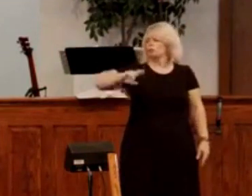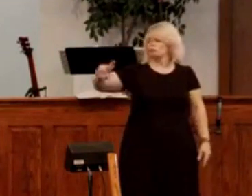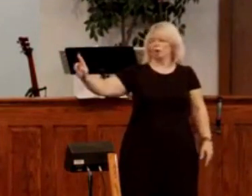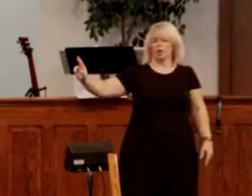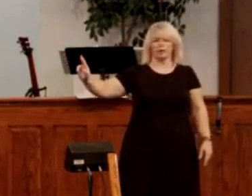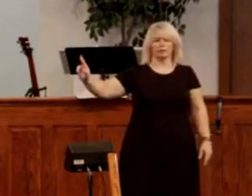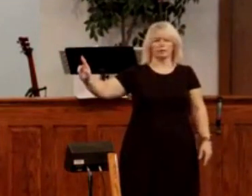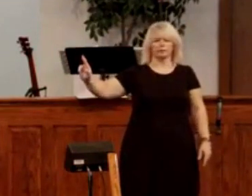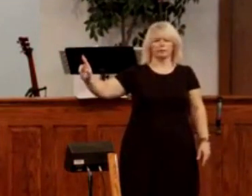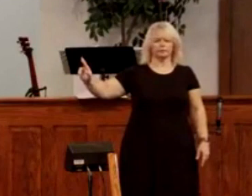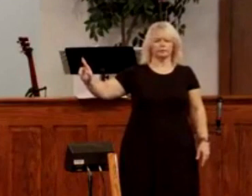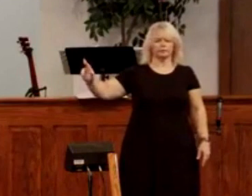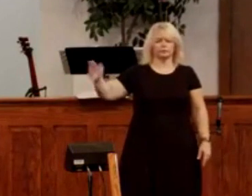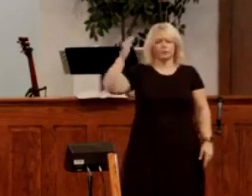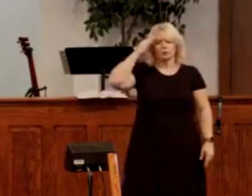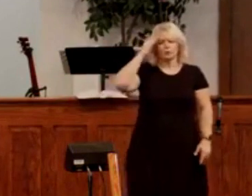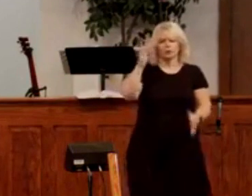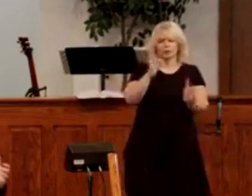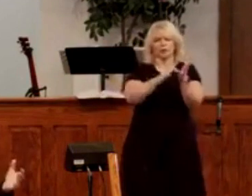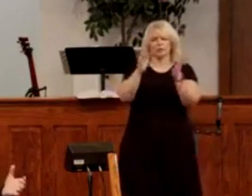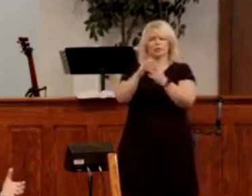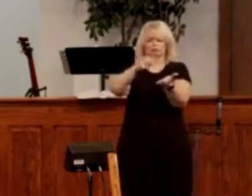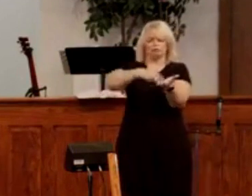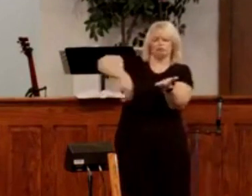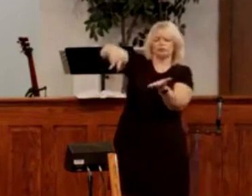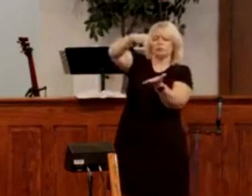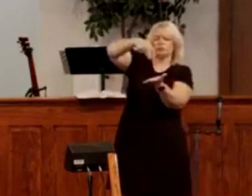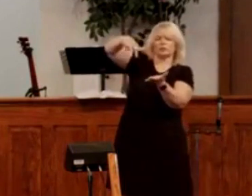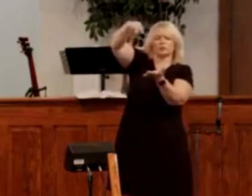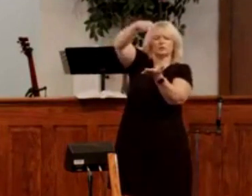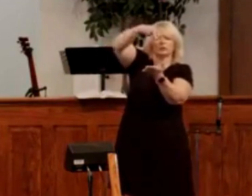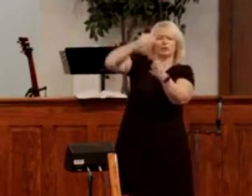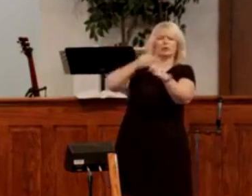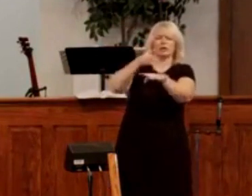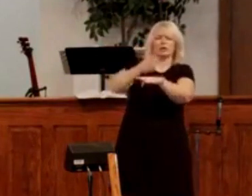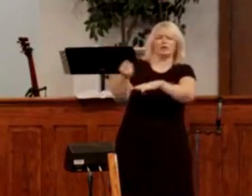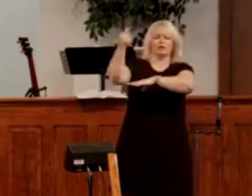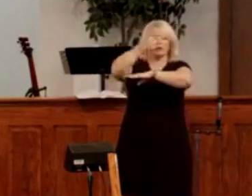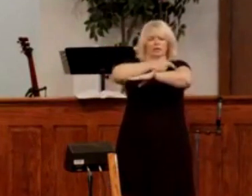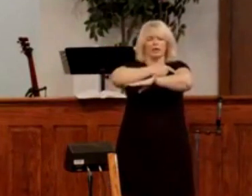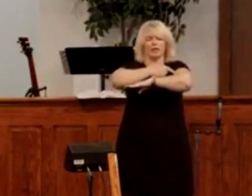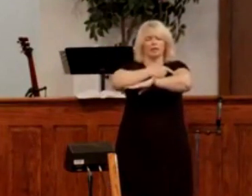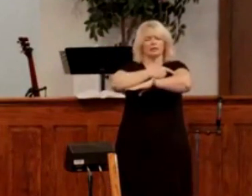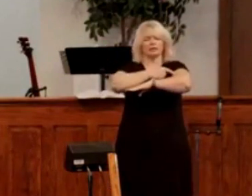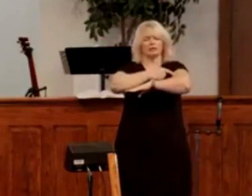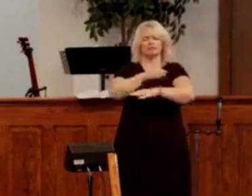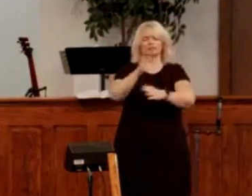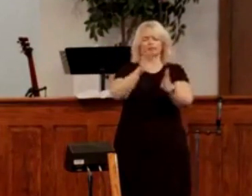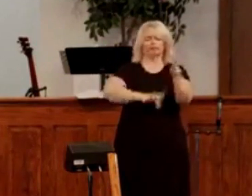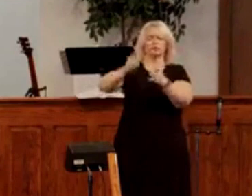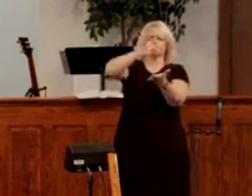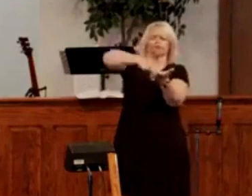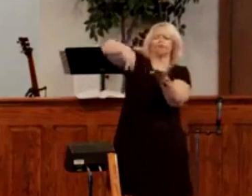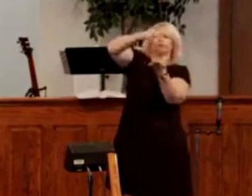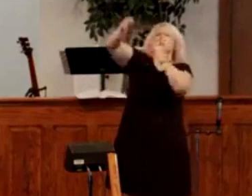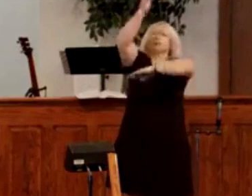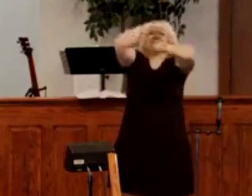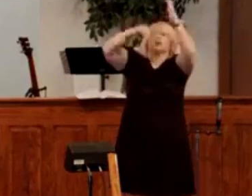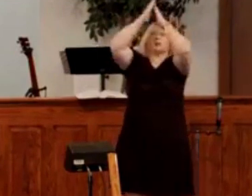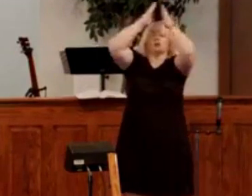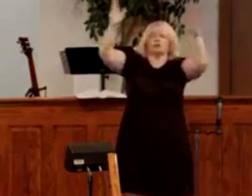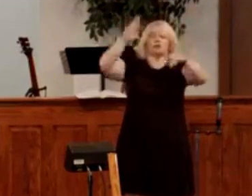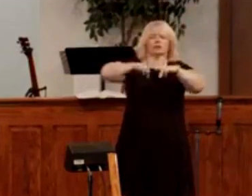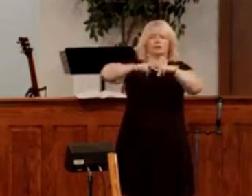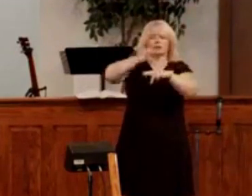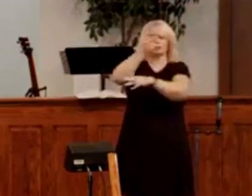hand. We know that Jesus ascended after those days he spent with his disciples after his resurrection. He ascended into heaven to sit at the right hand of God to